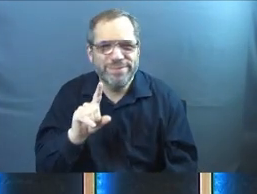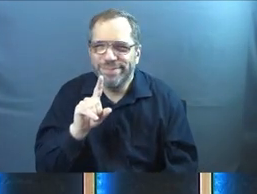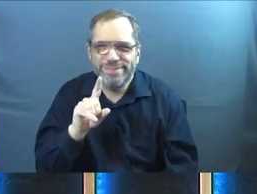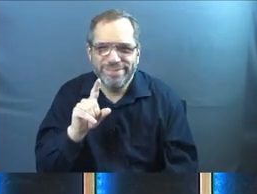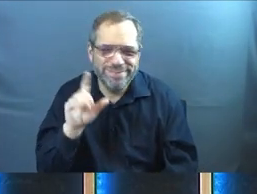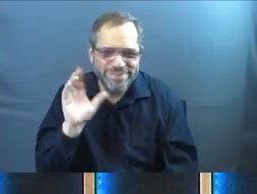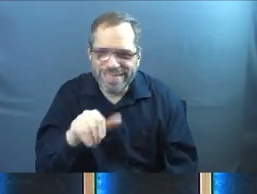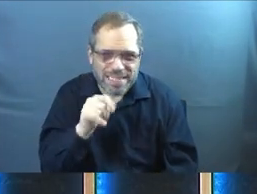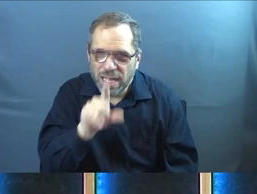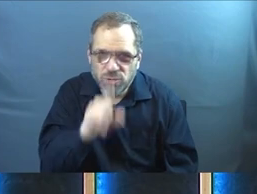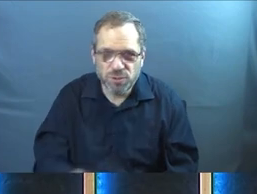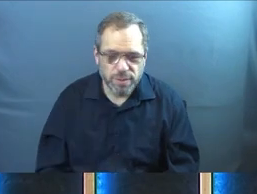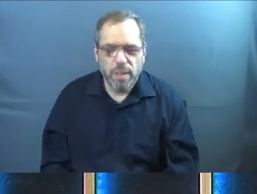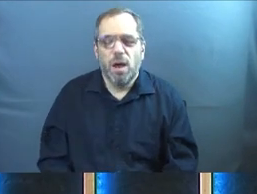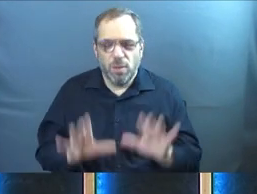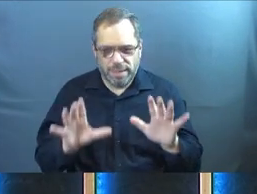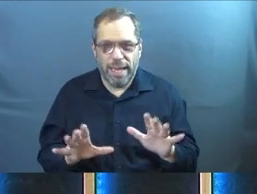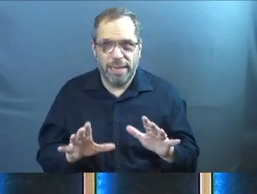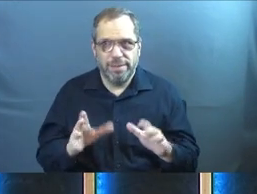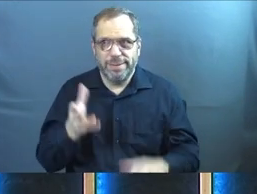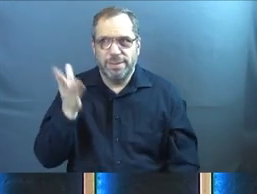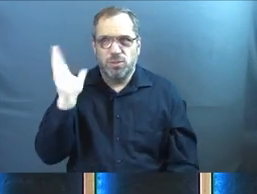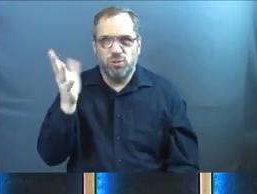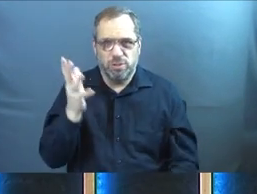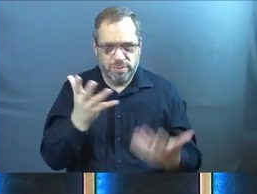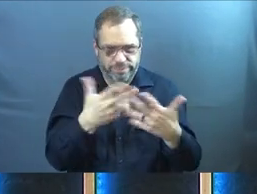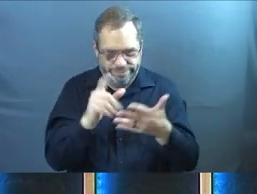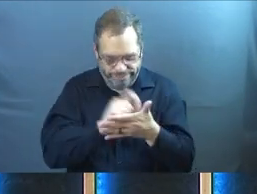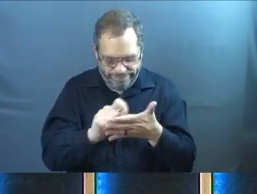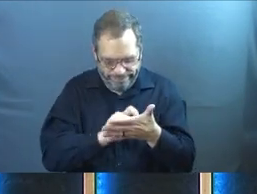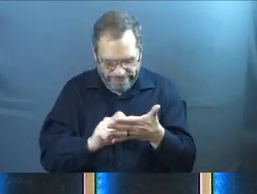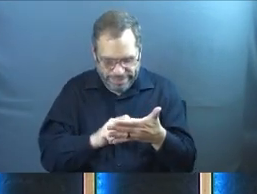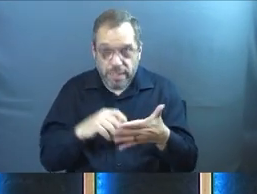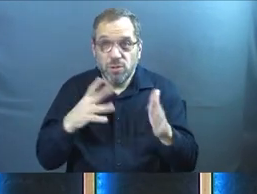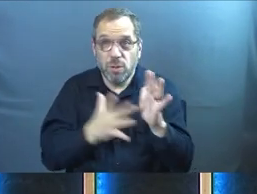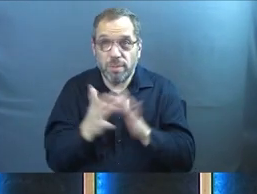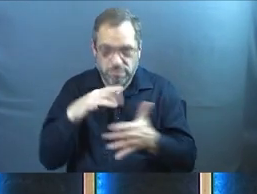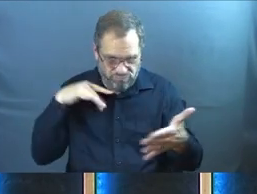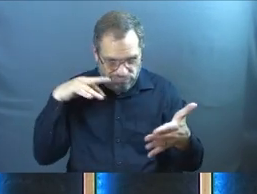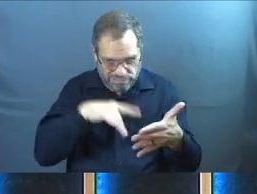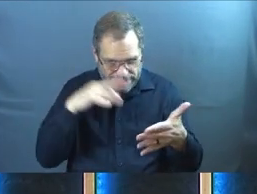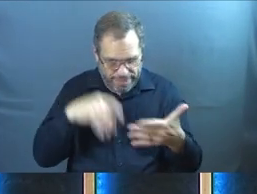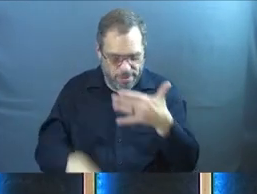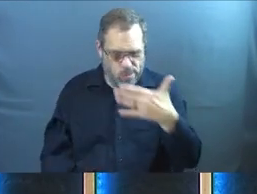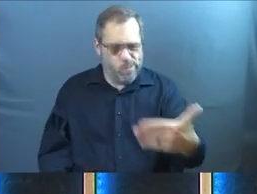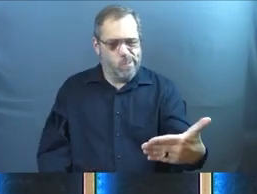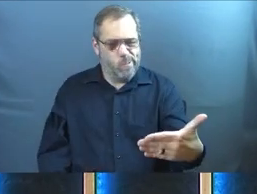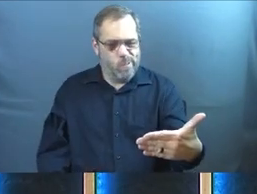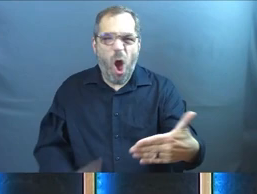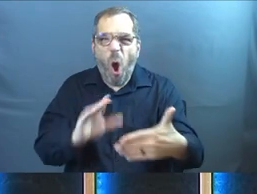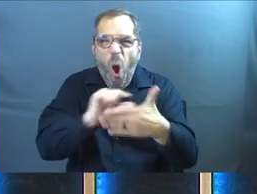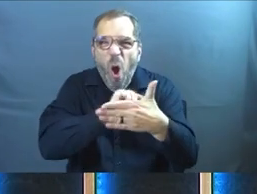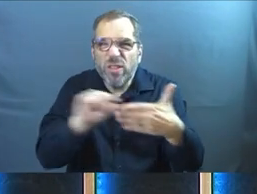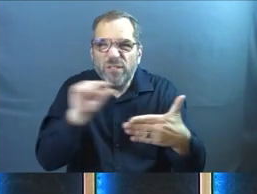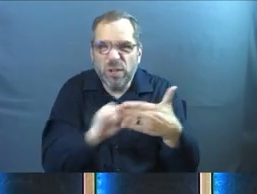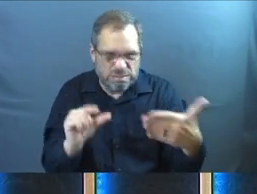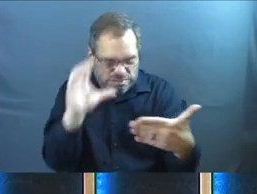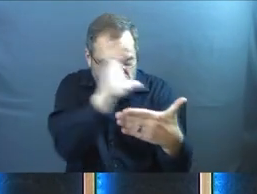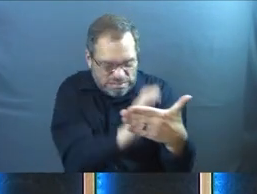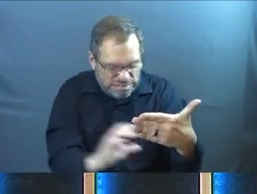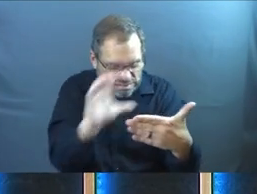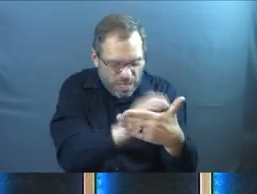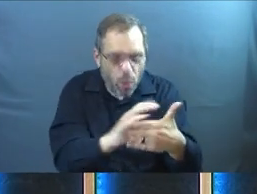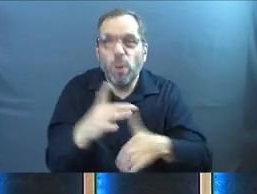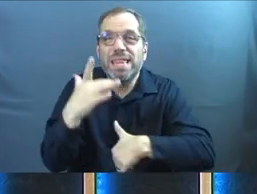So in trying to put together today's message, I started to study the Bible, and I started to look for all the passages